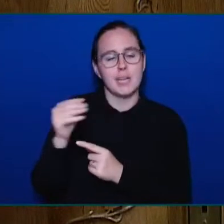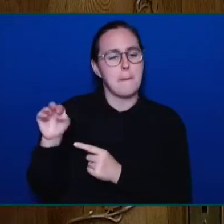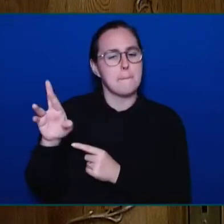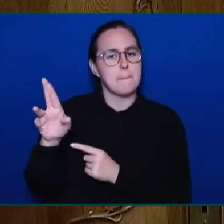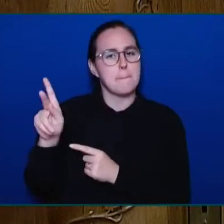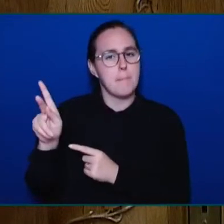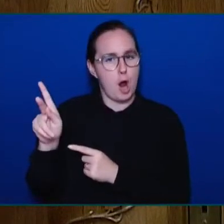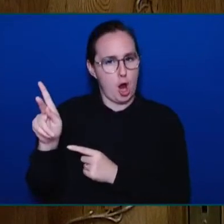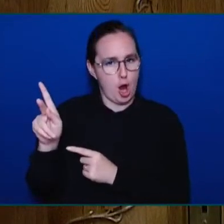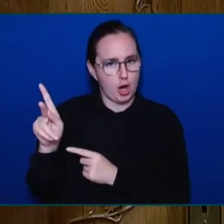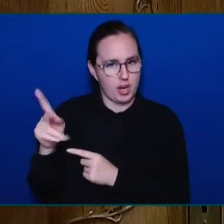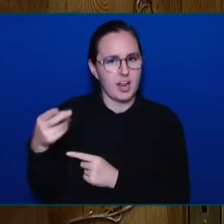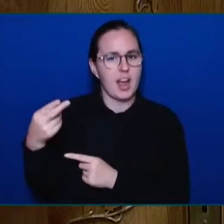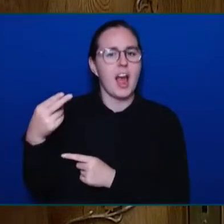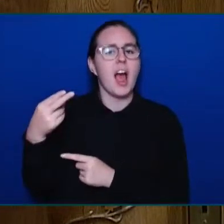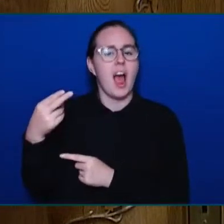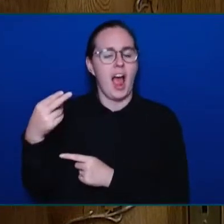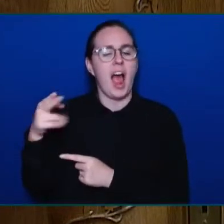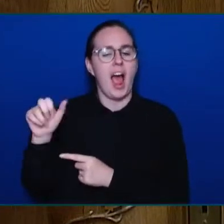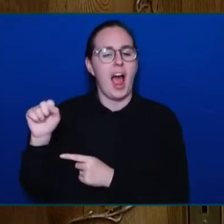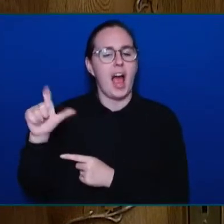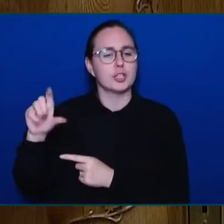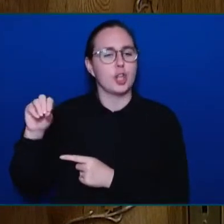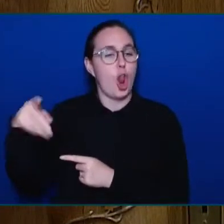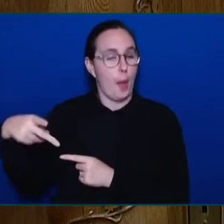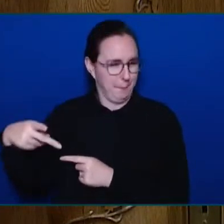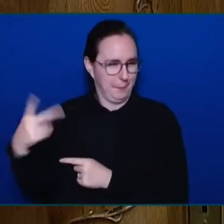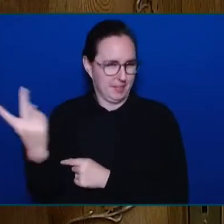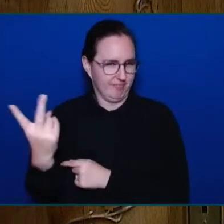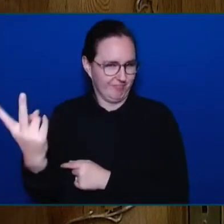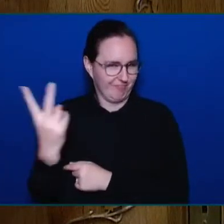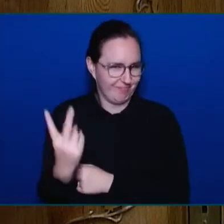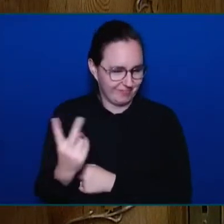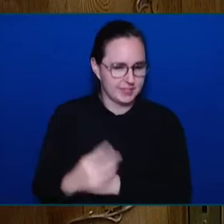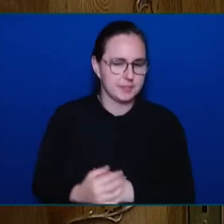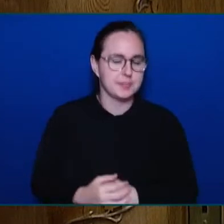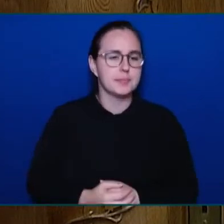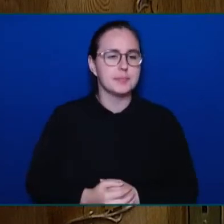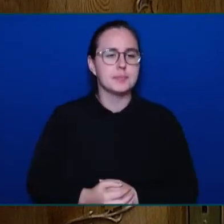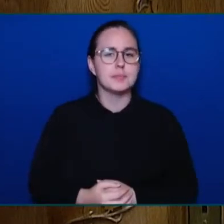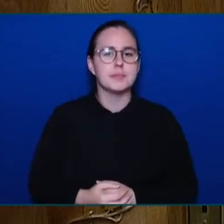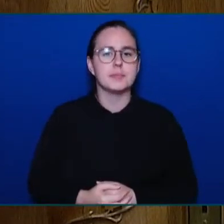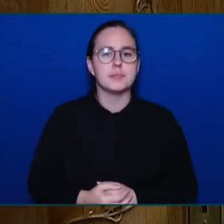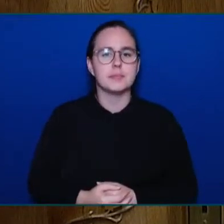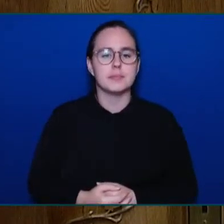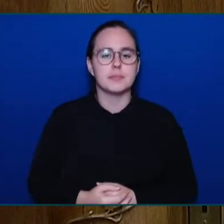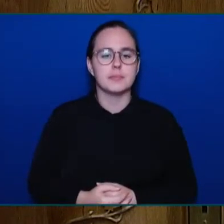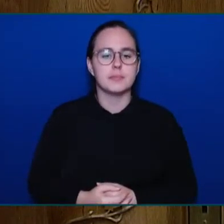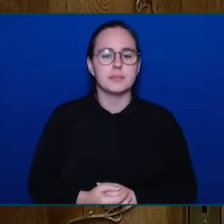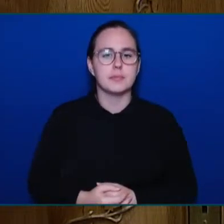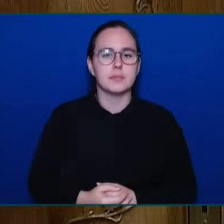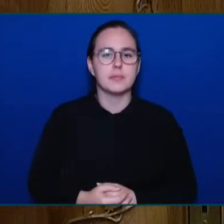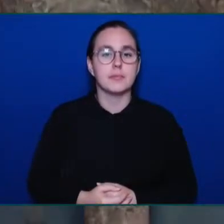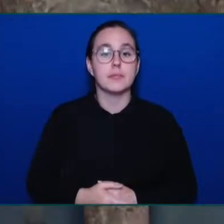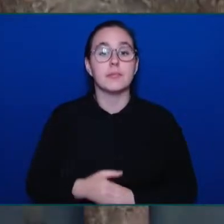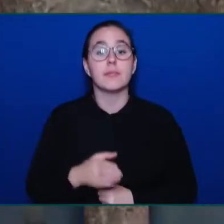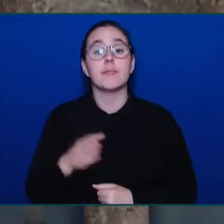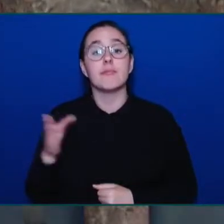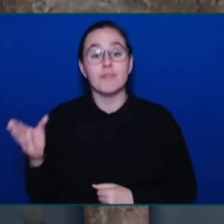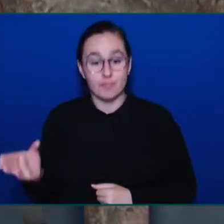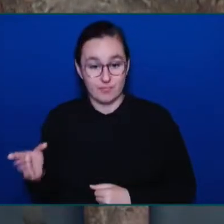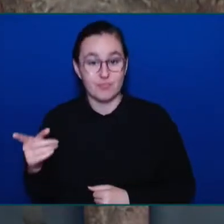Minister of State for Infrastructure and Transit. Thank you, Mr. Speaker. I have two introductions. First, I'd like